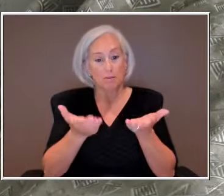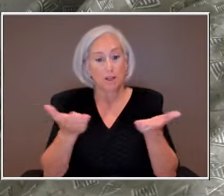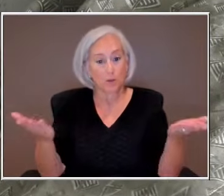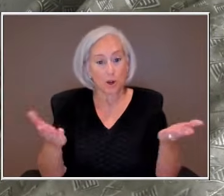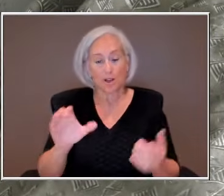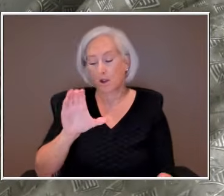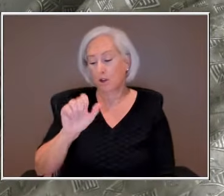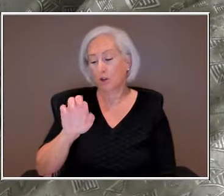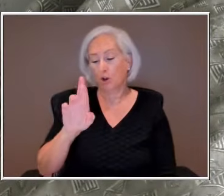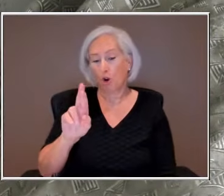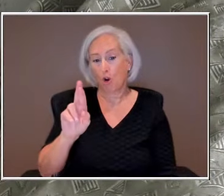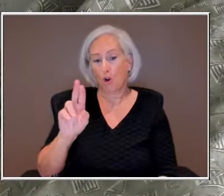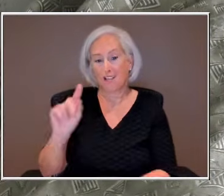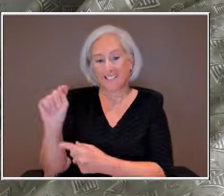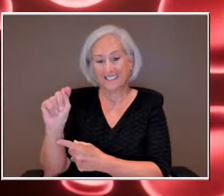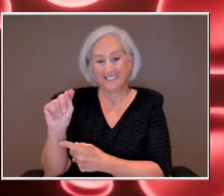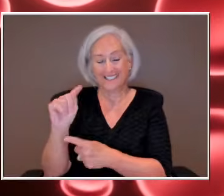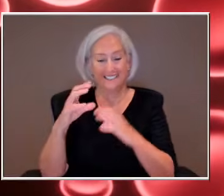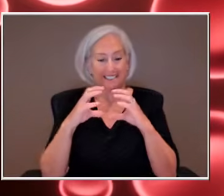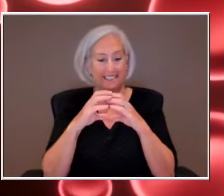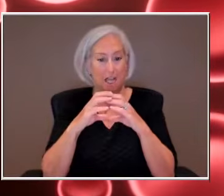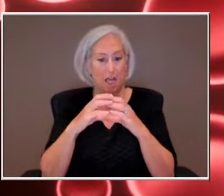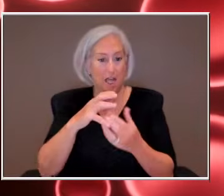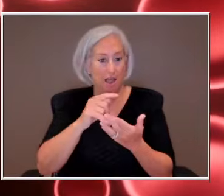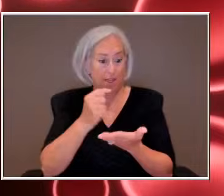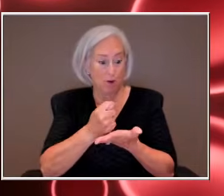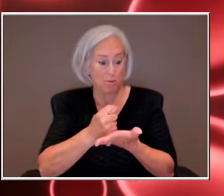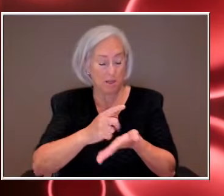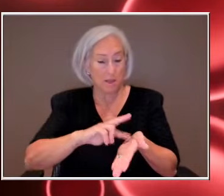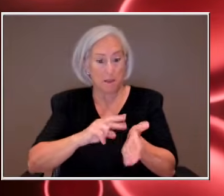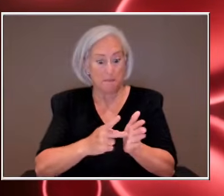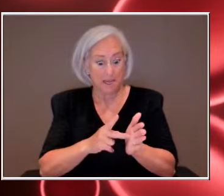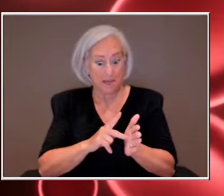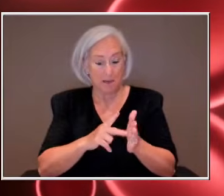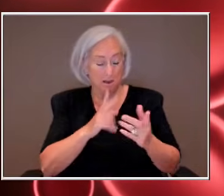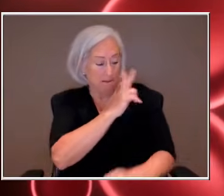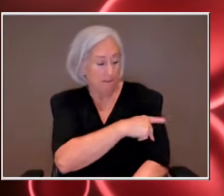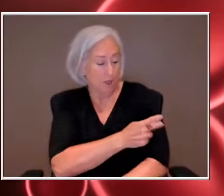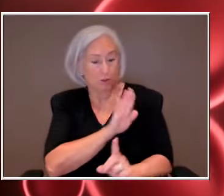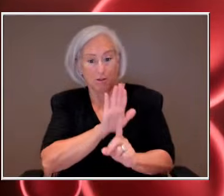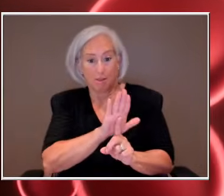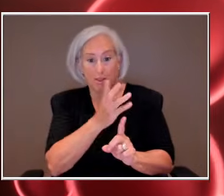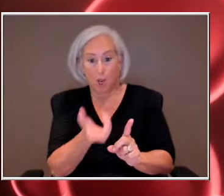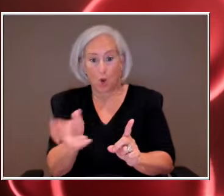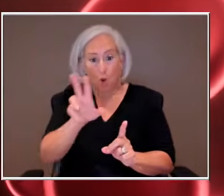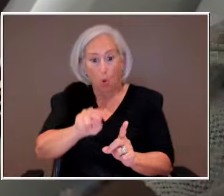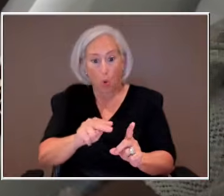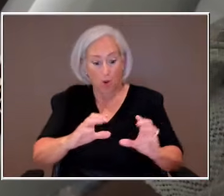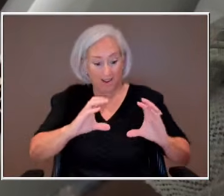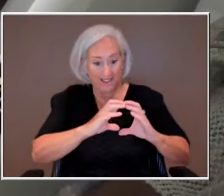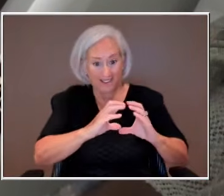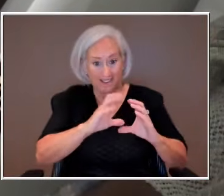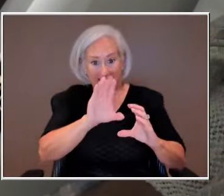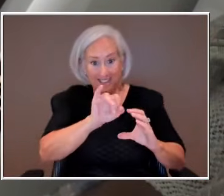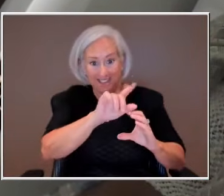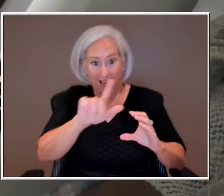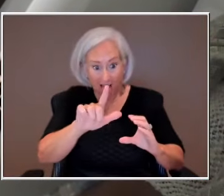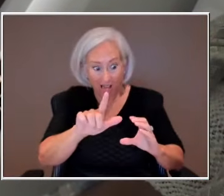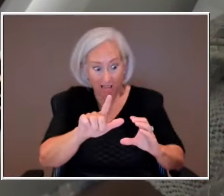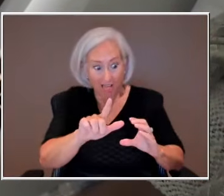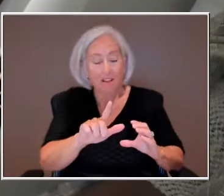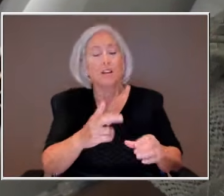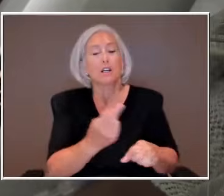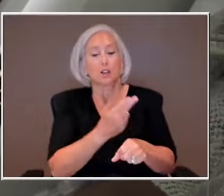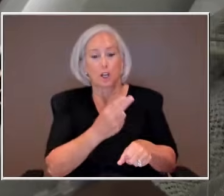newer treatment that uses the patient's own cells to fight cancer. Feel good getting the cells back, fight off all this other